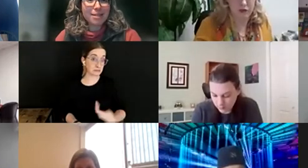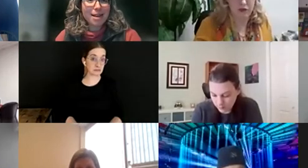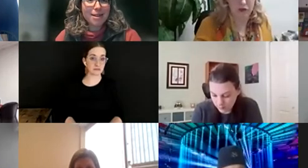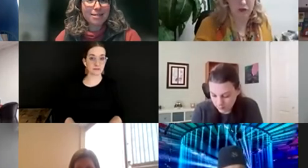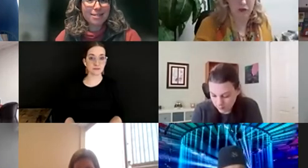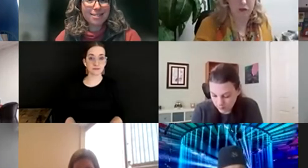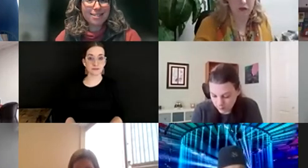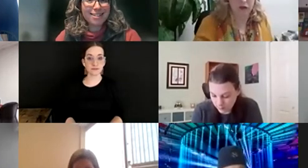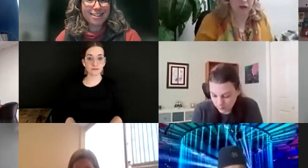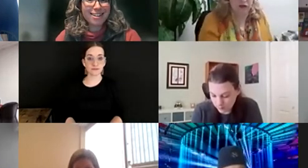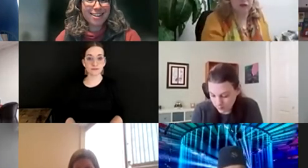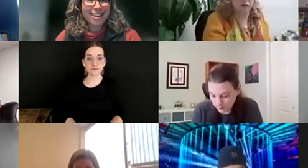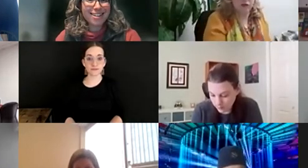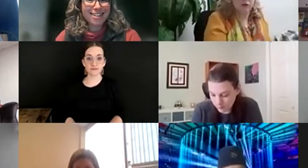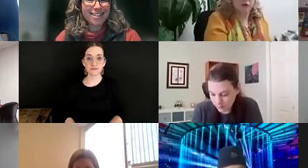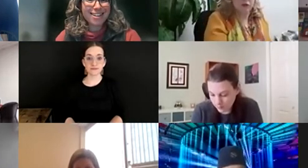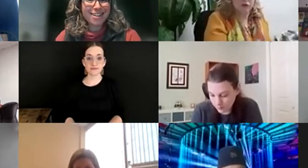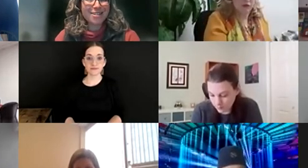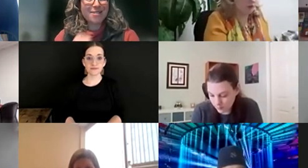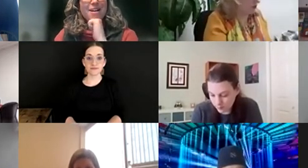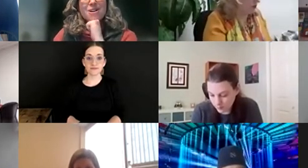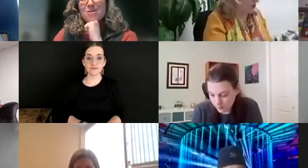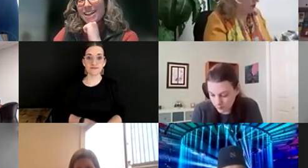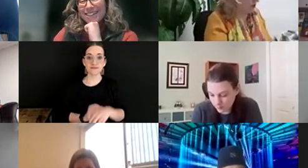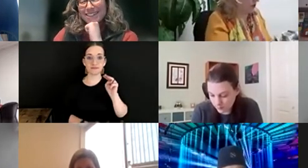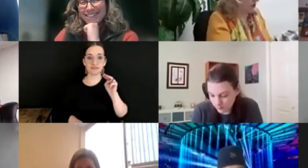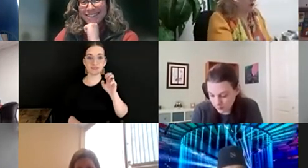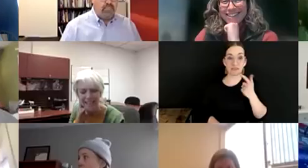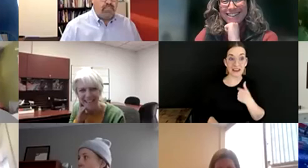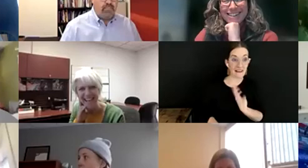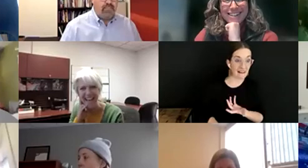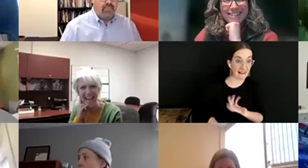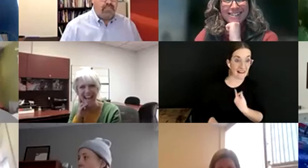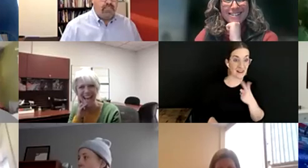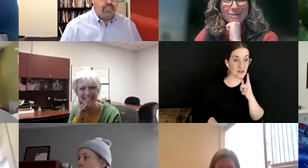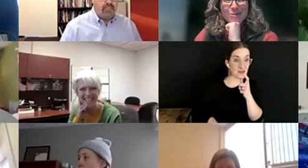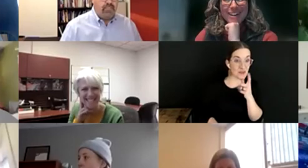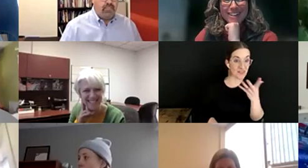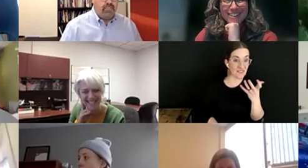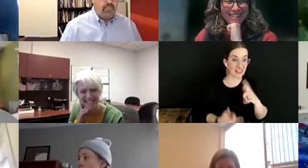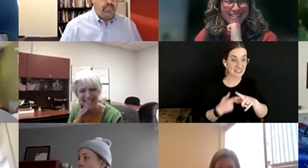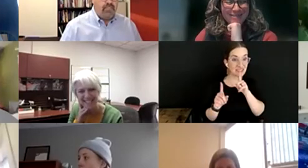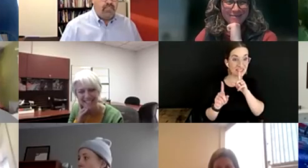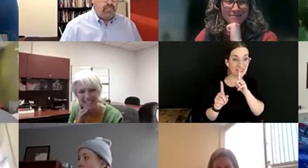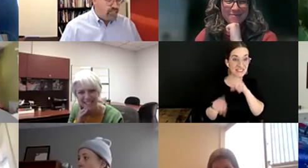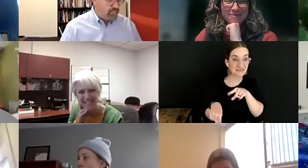Is that, who would like to, to respond?